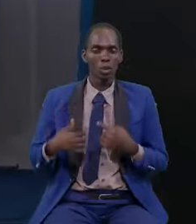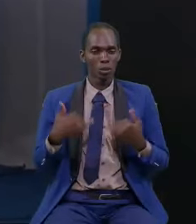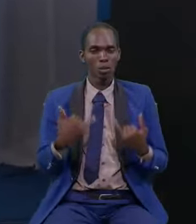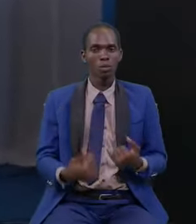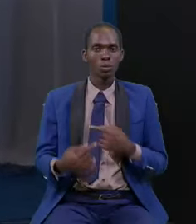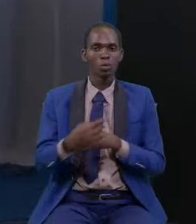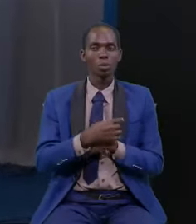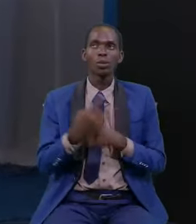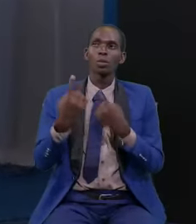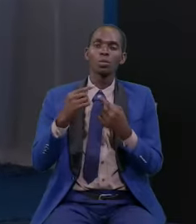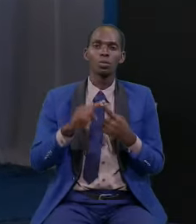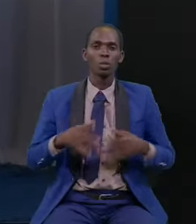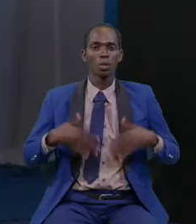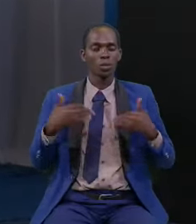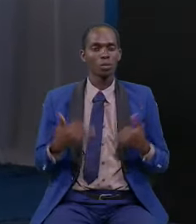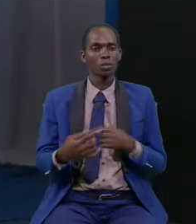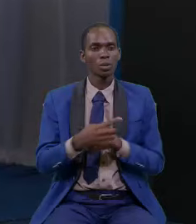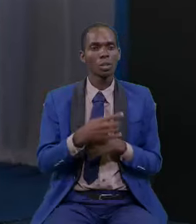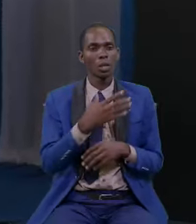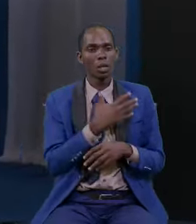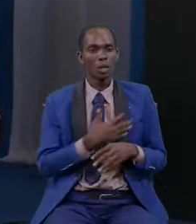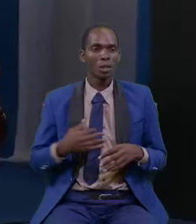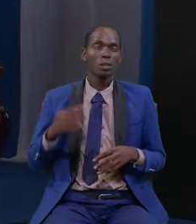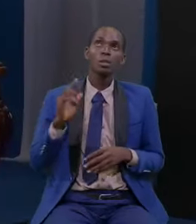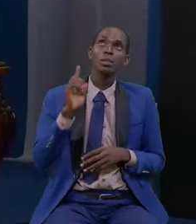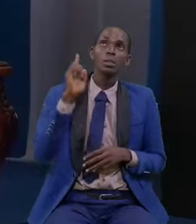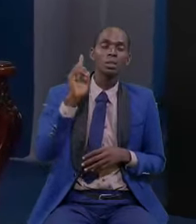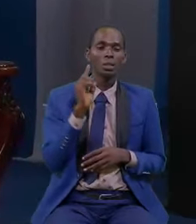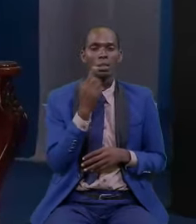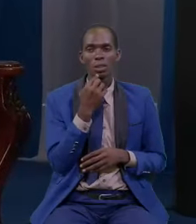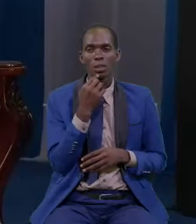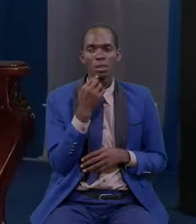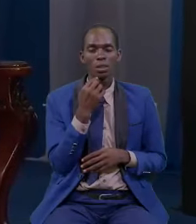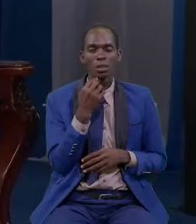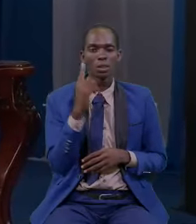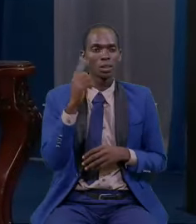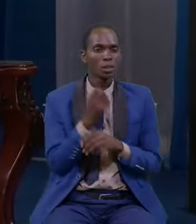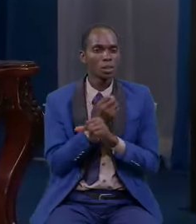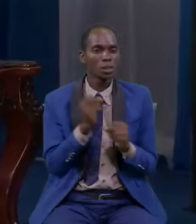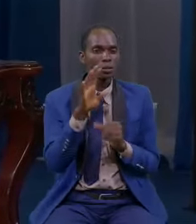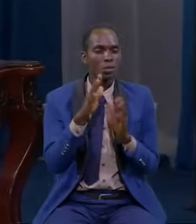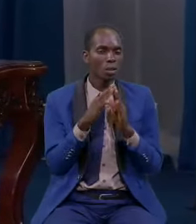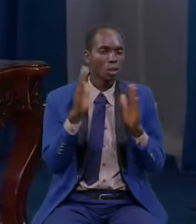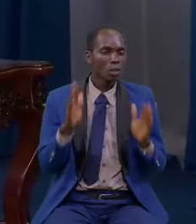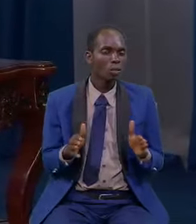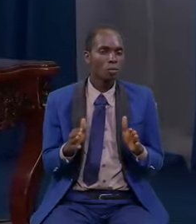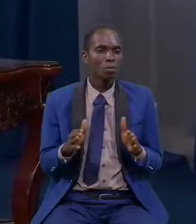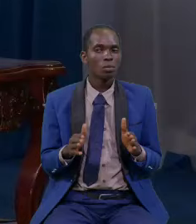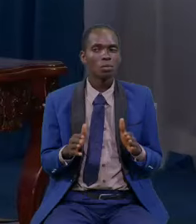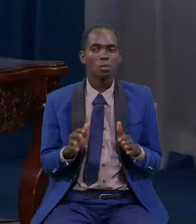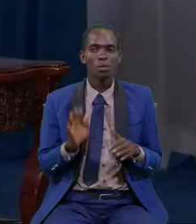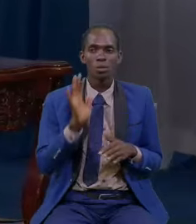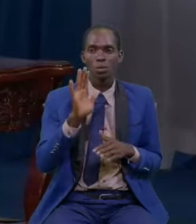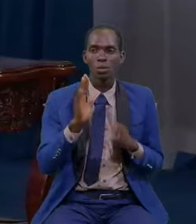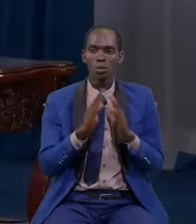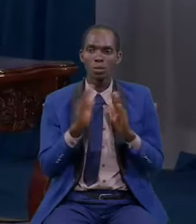he says, the house, the temple, your house,